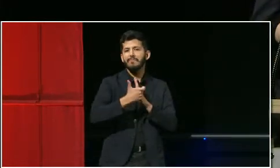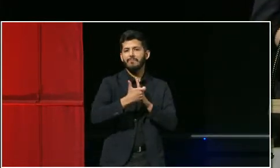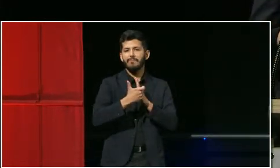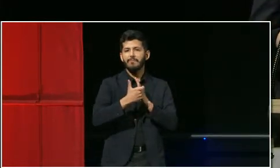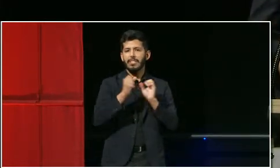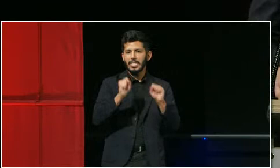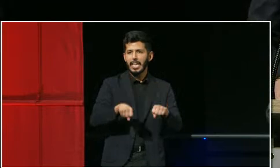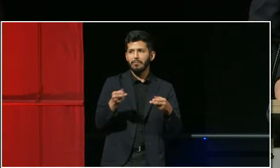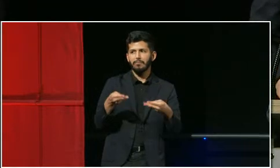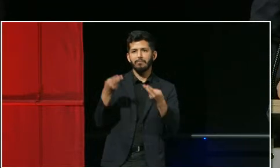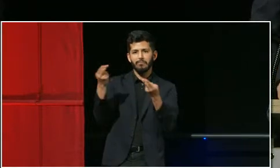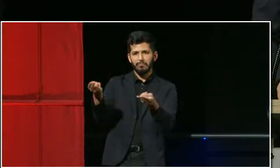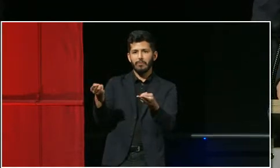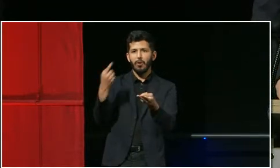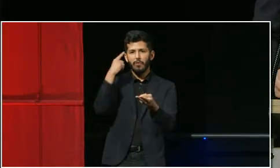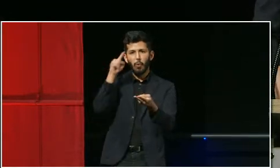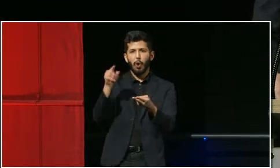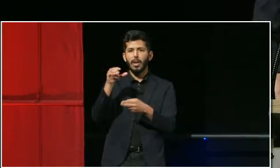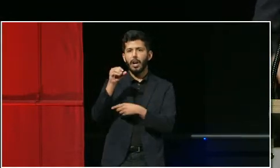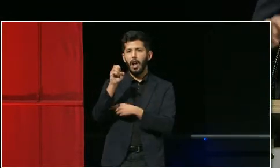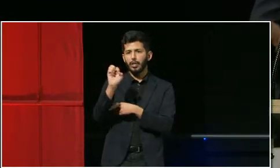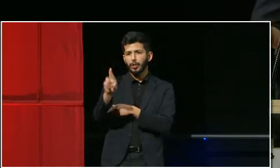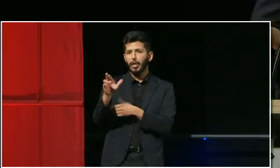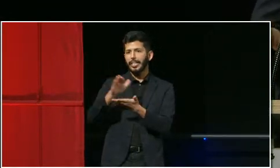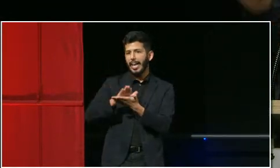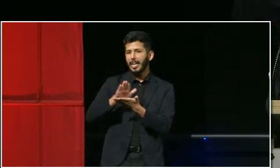submit for Academy consideration.